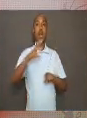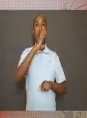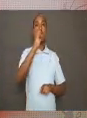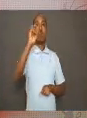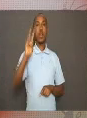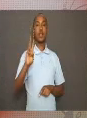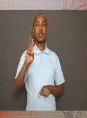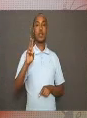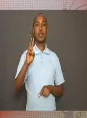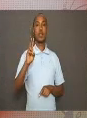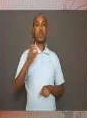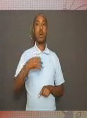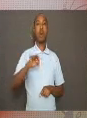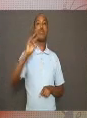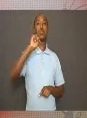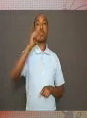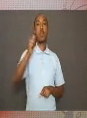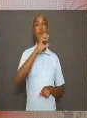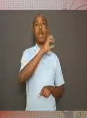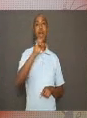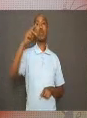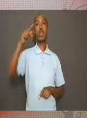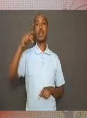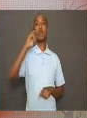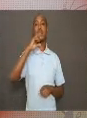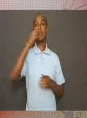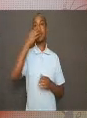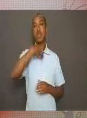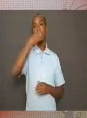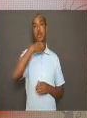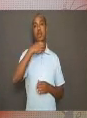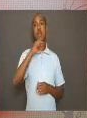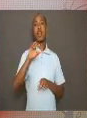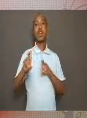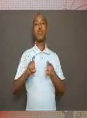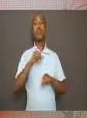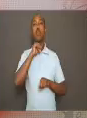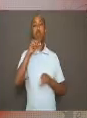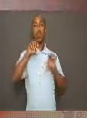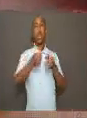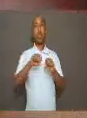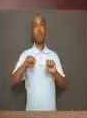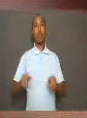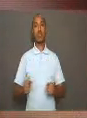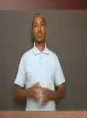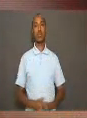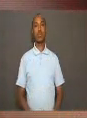of sodium and potassium are heated, they do not decompose.